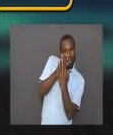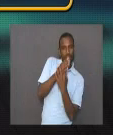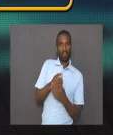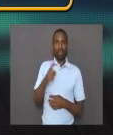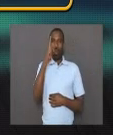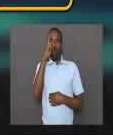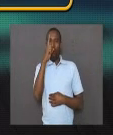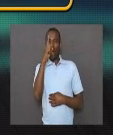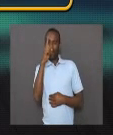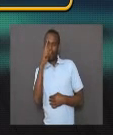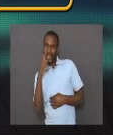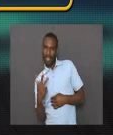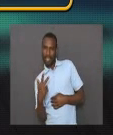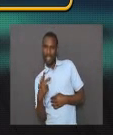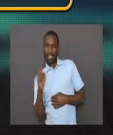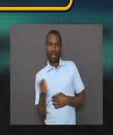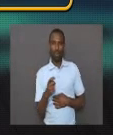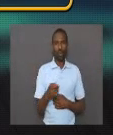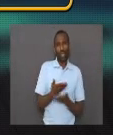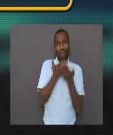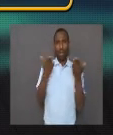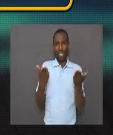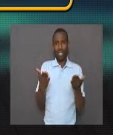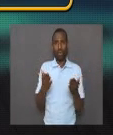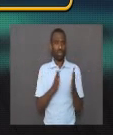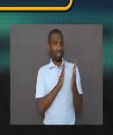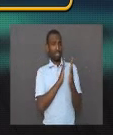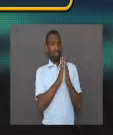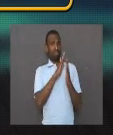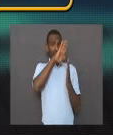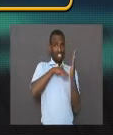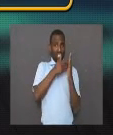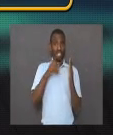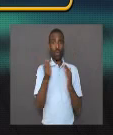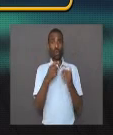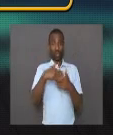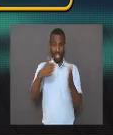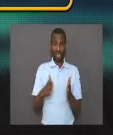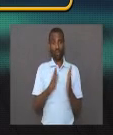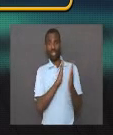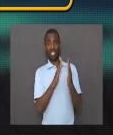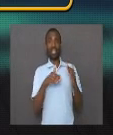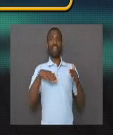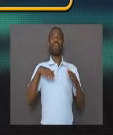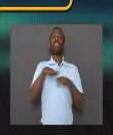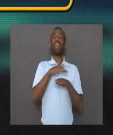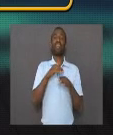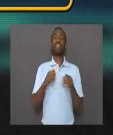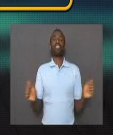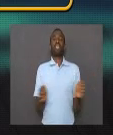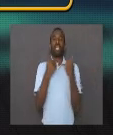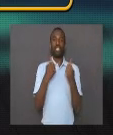particles will be colliding with the shaded wall and the opposite wall.